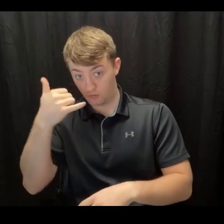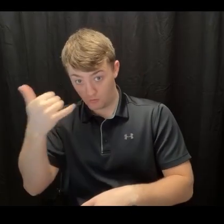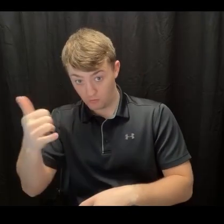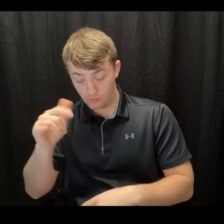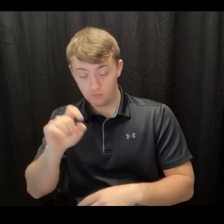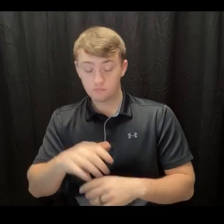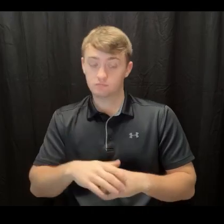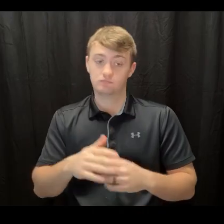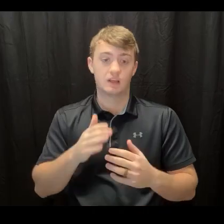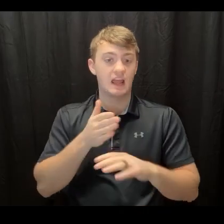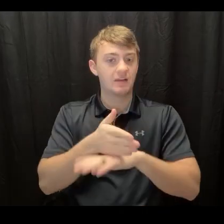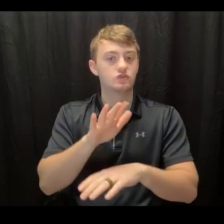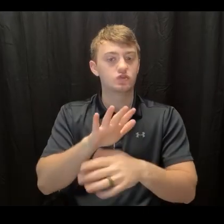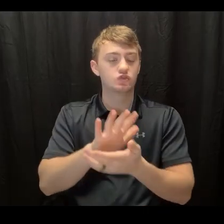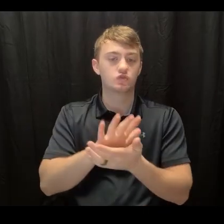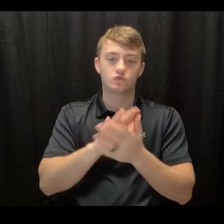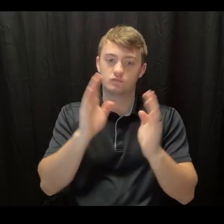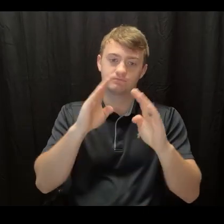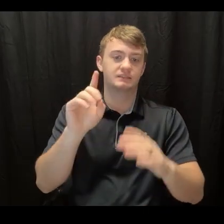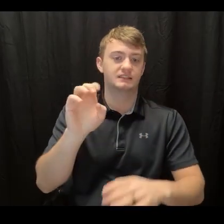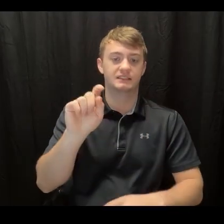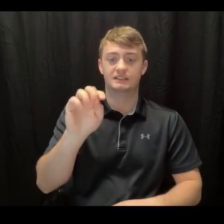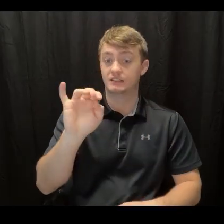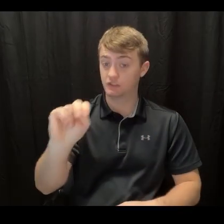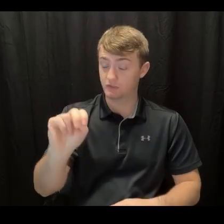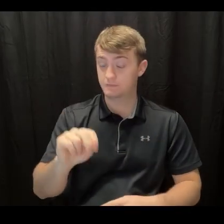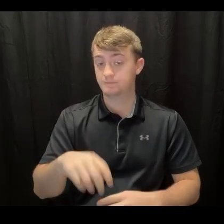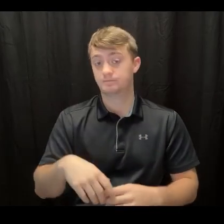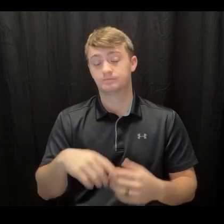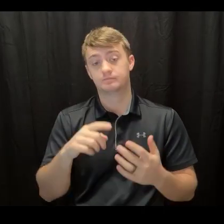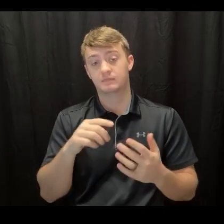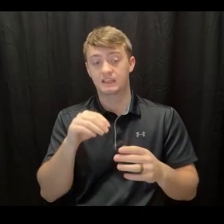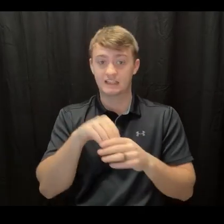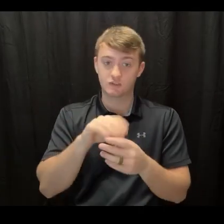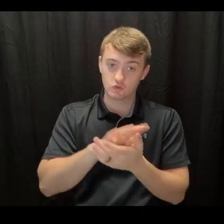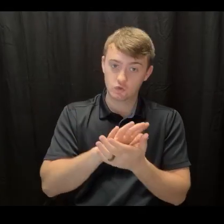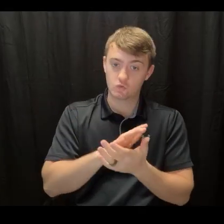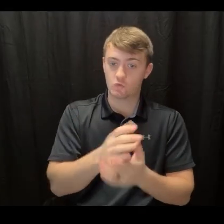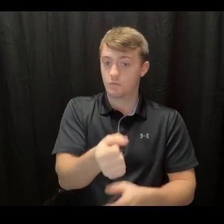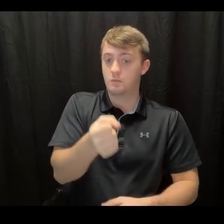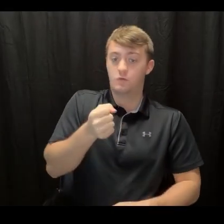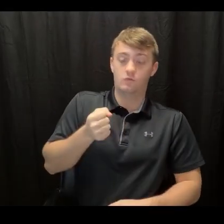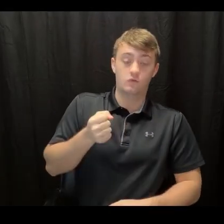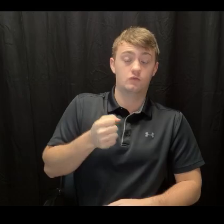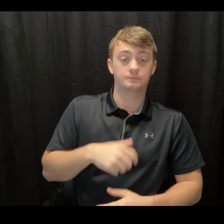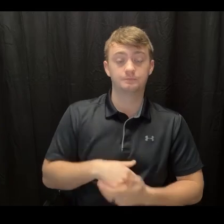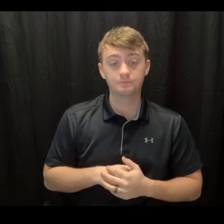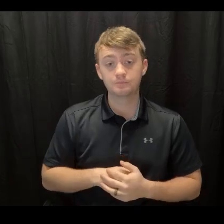Was a student given an after-school detention? Did they get an in-school removal?